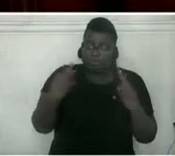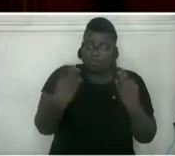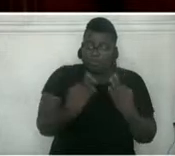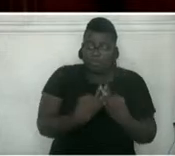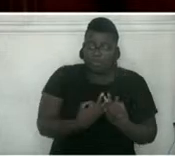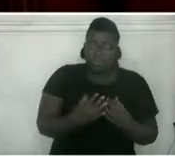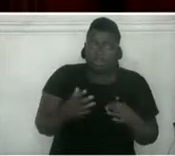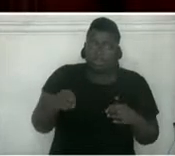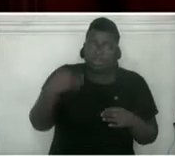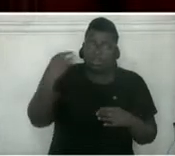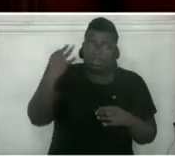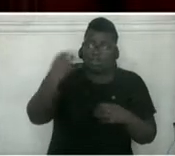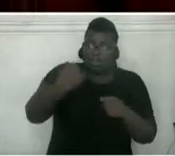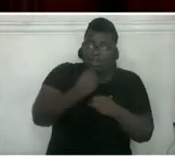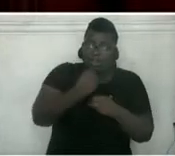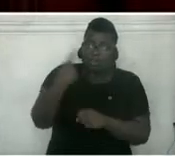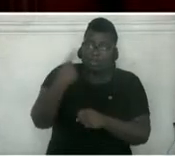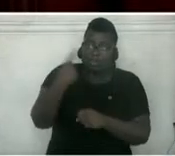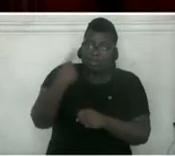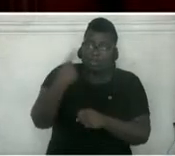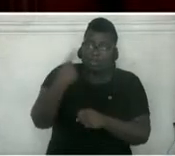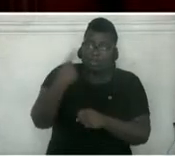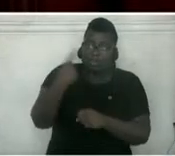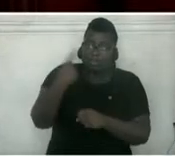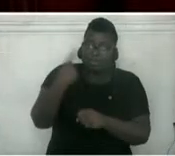3 years, we plan to upgrade